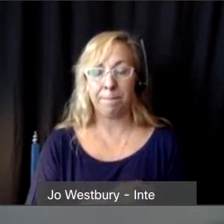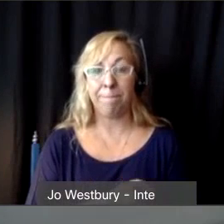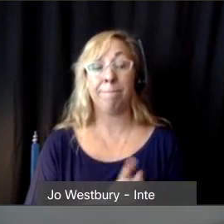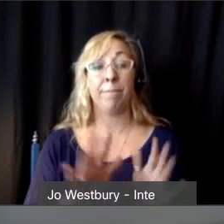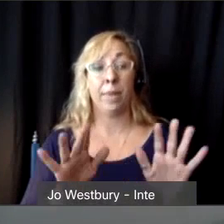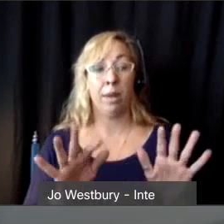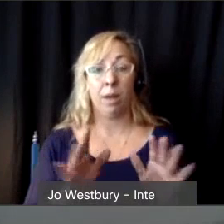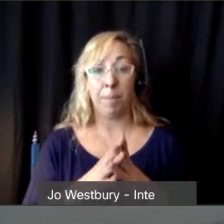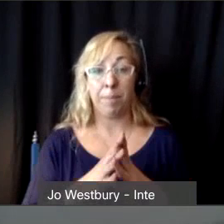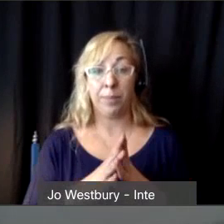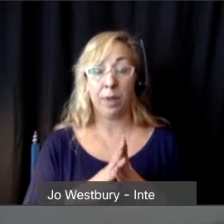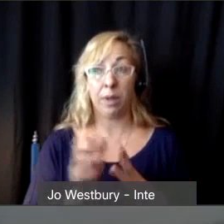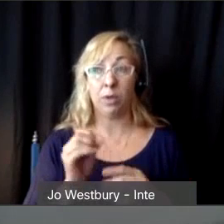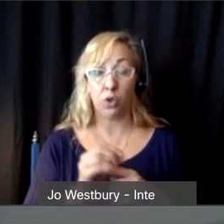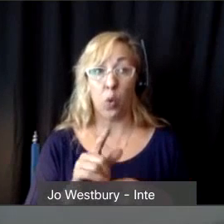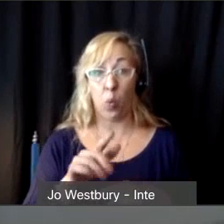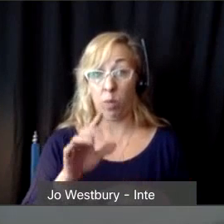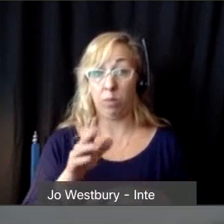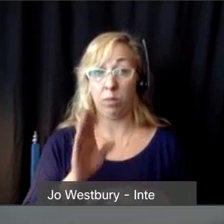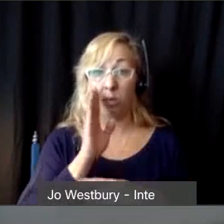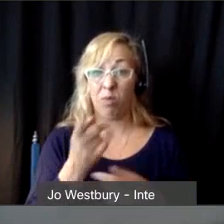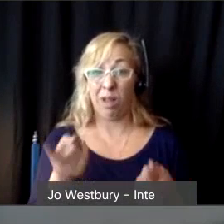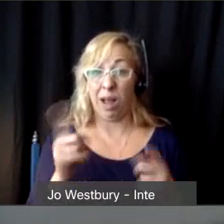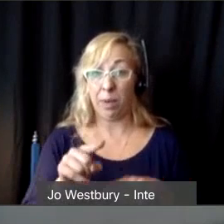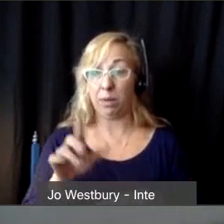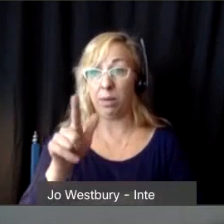So on the 27th,